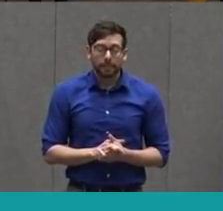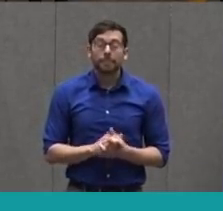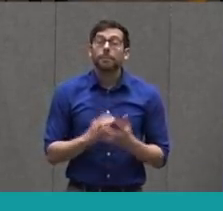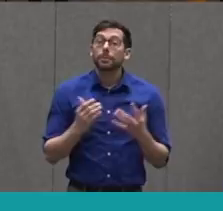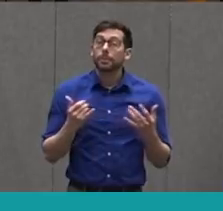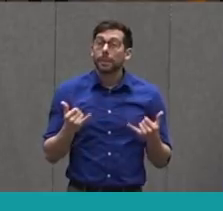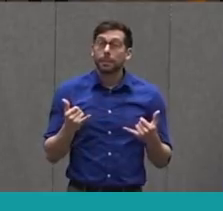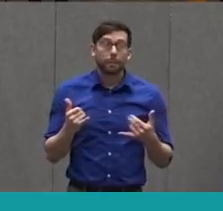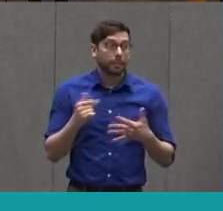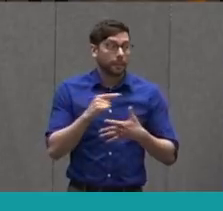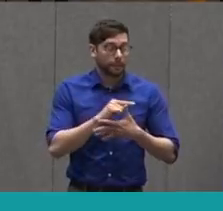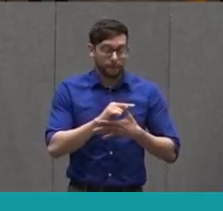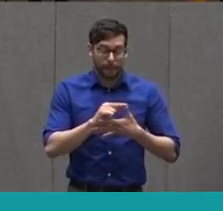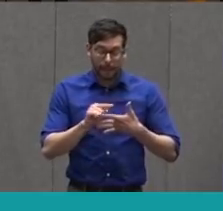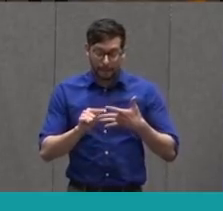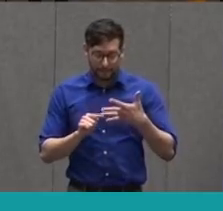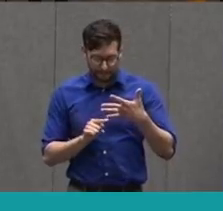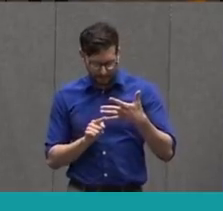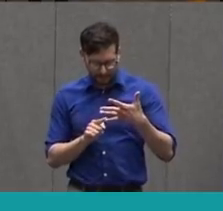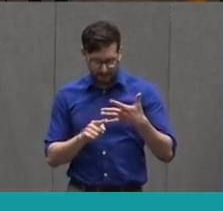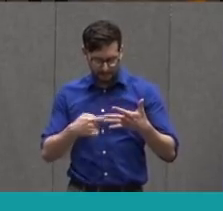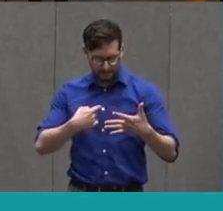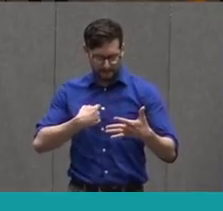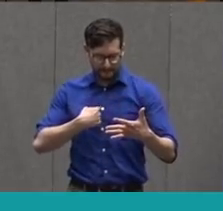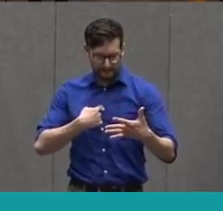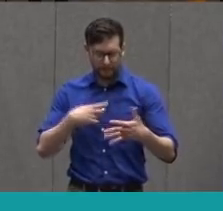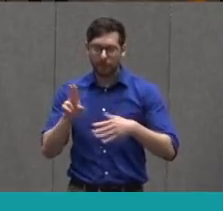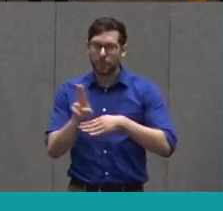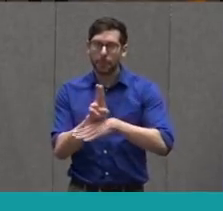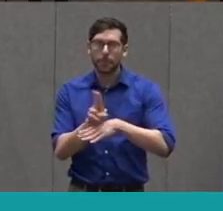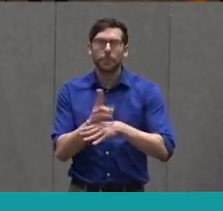I'm going to use seeing,